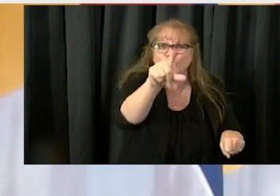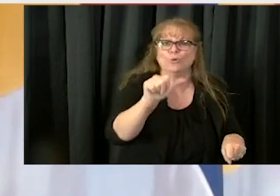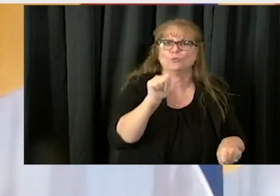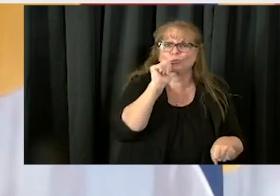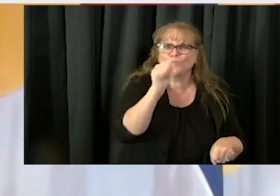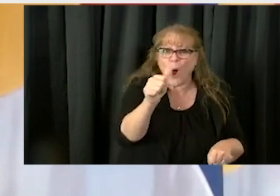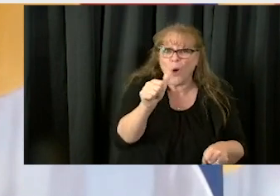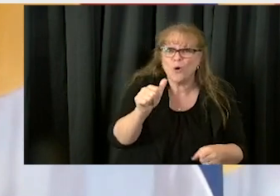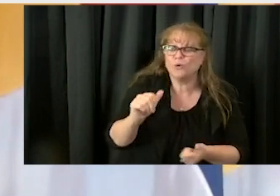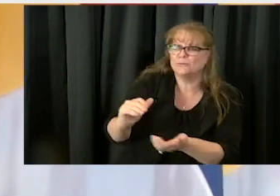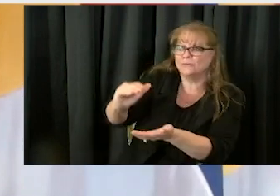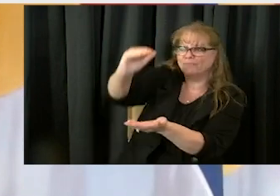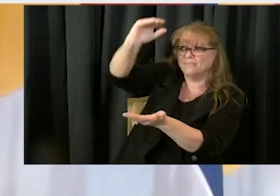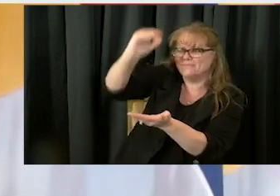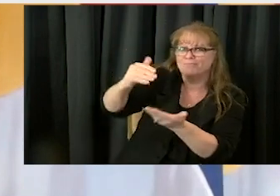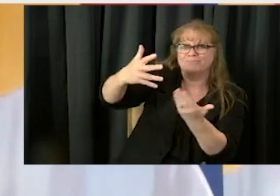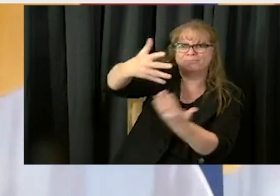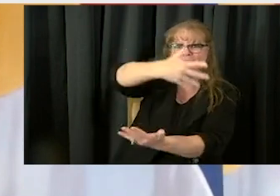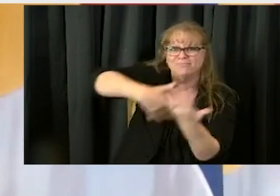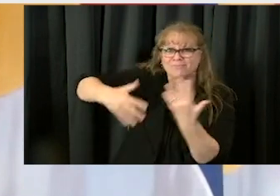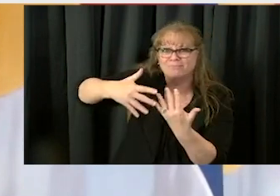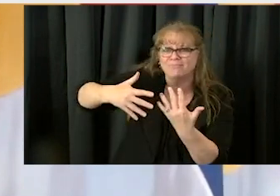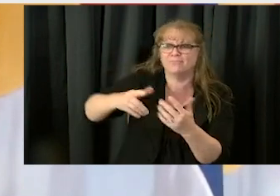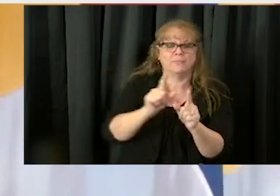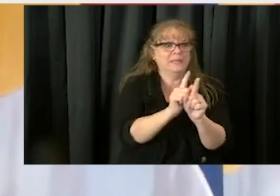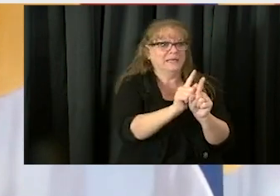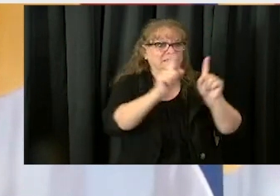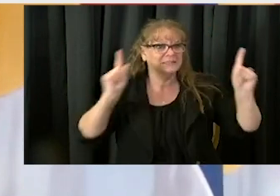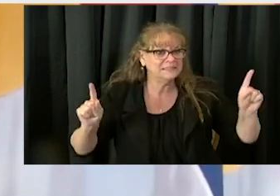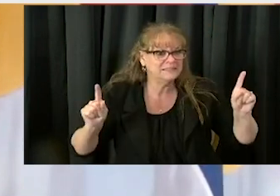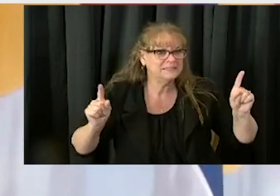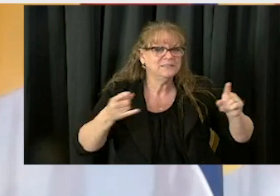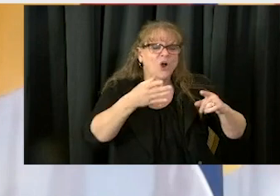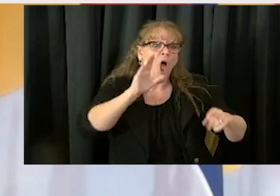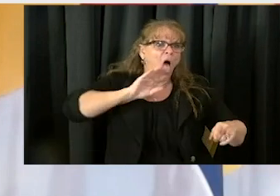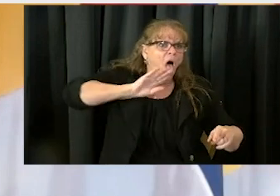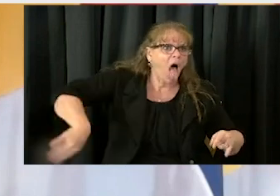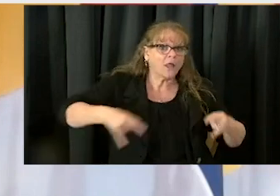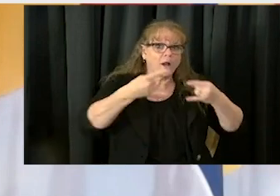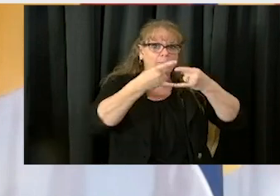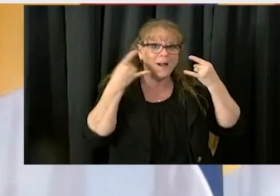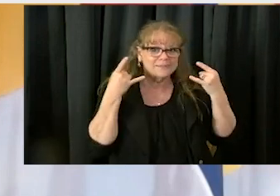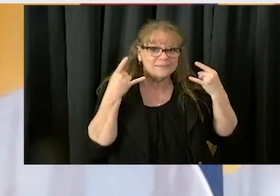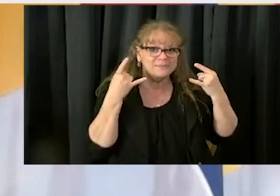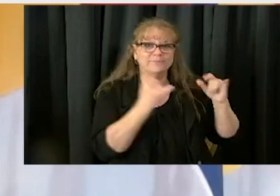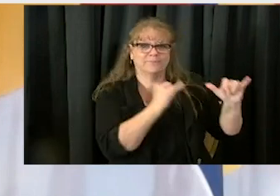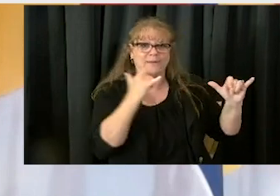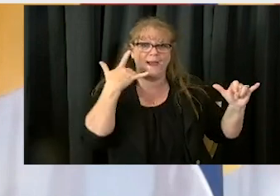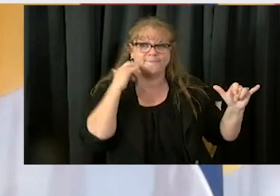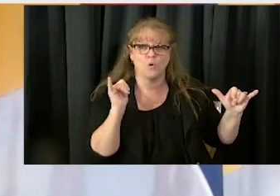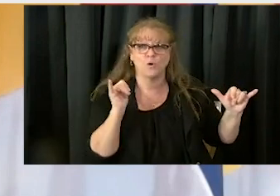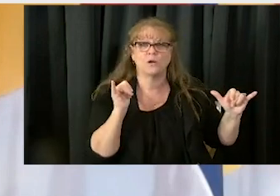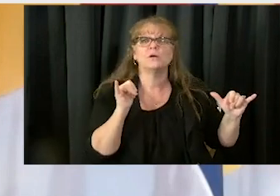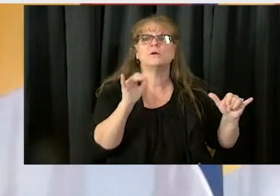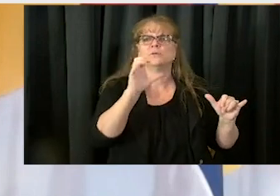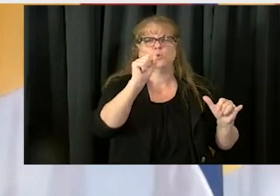presence continues. And I also want to express my condolences to the families and friends and loved ones of the